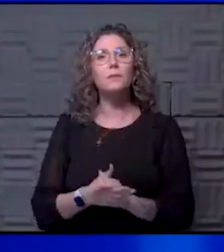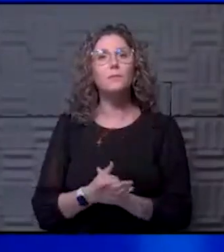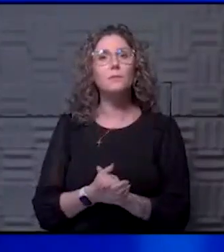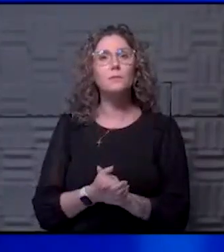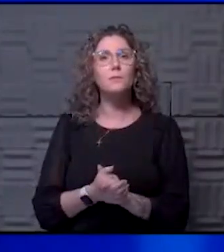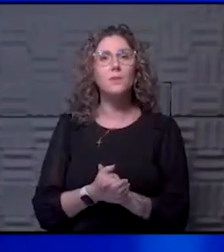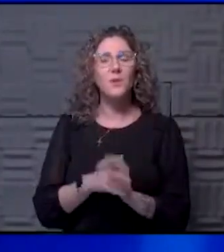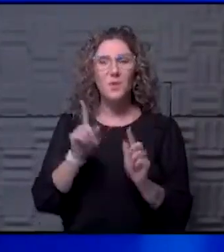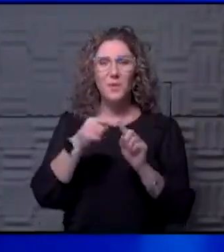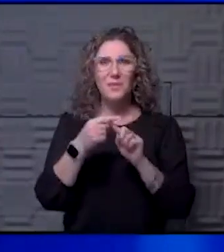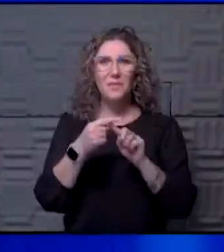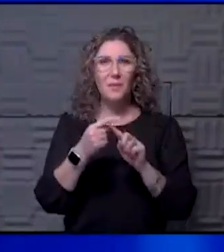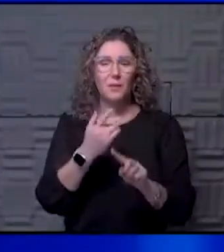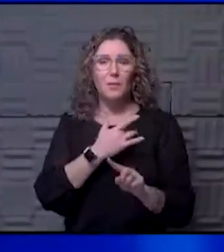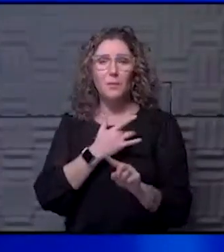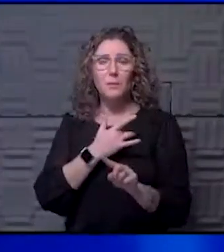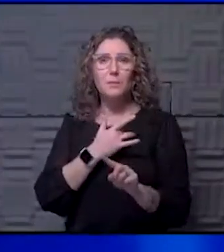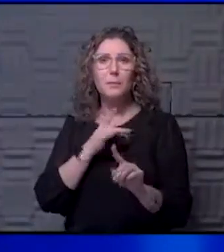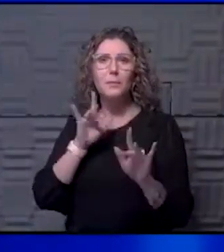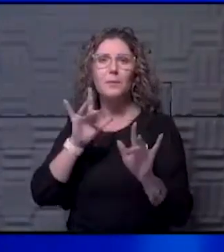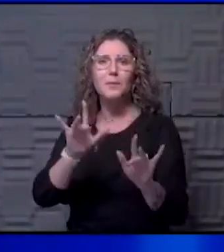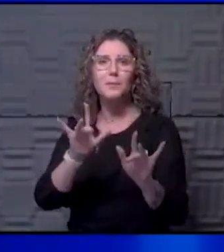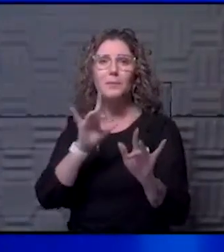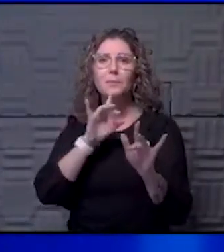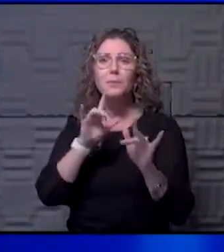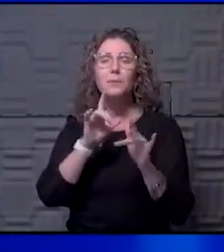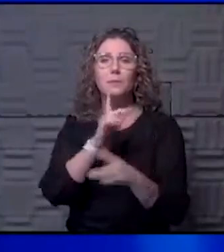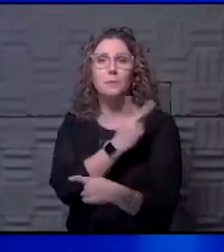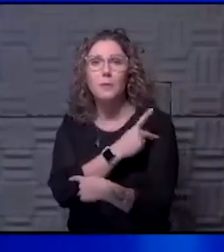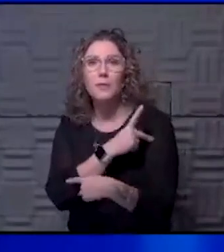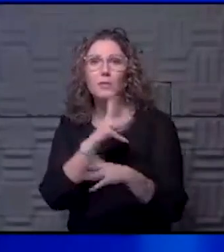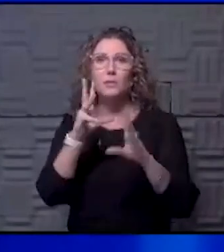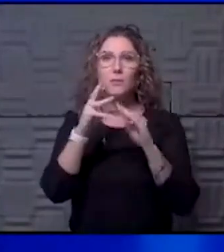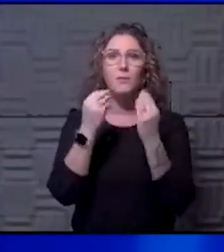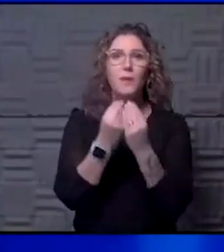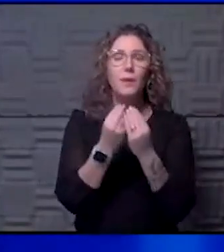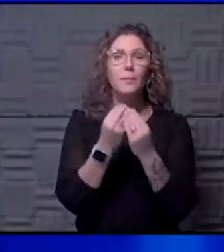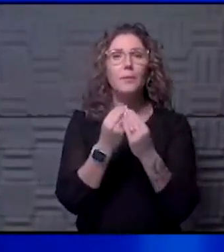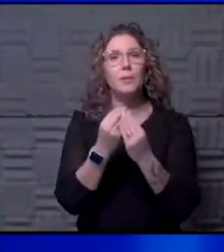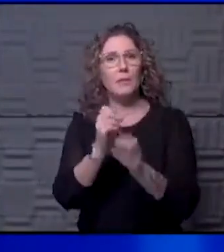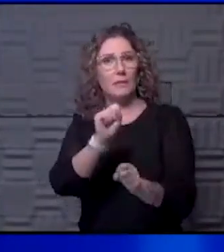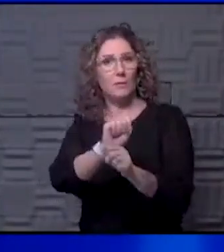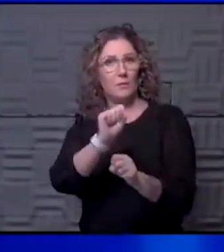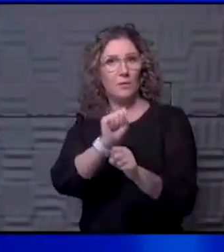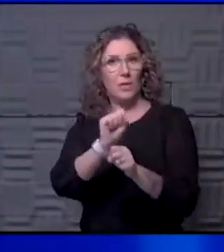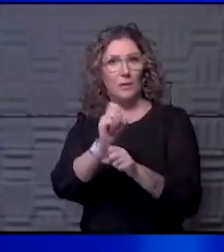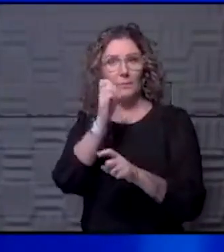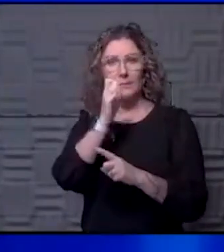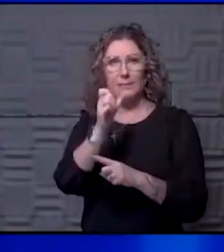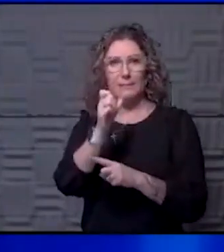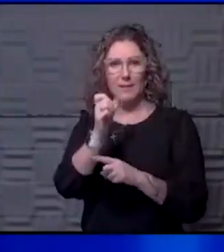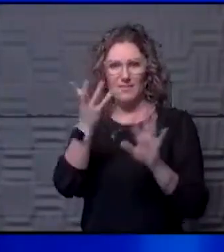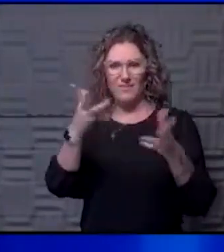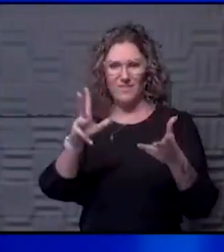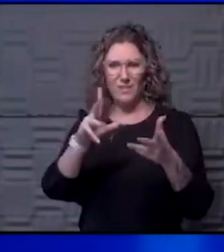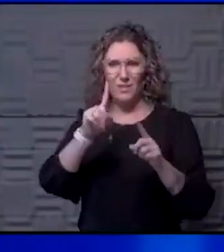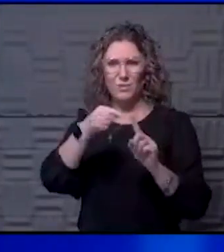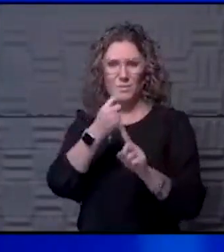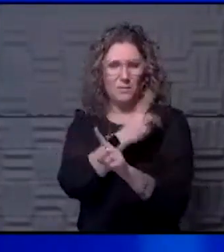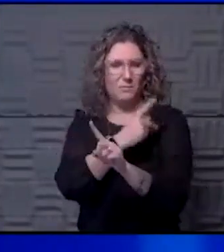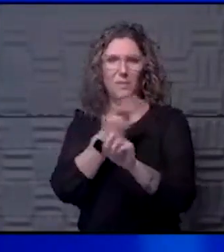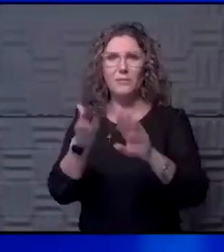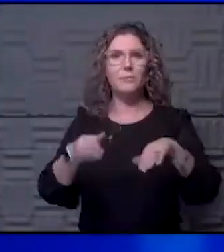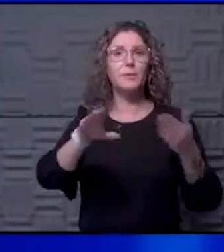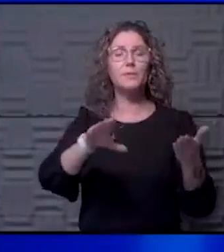as they grow attached to patients and their families, the job does not end when a patient passes away. There's a series